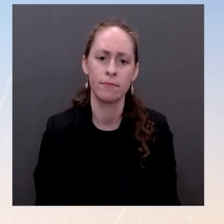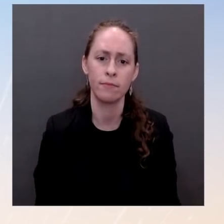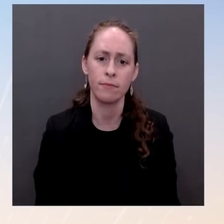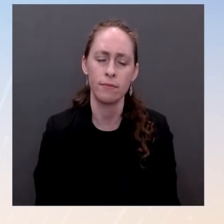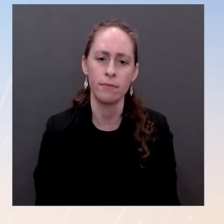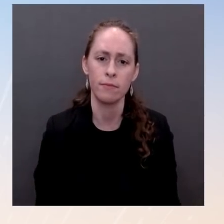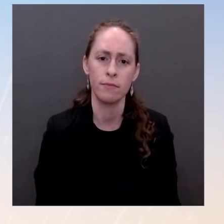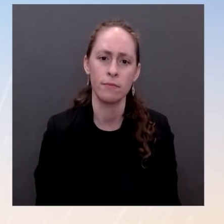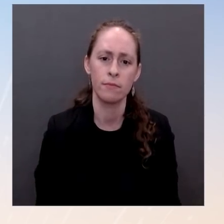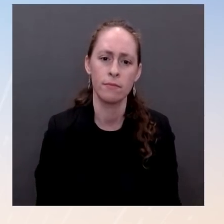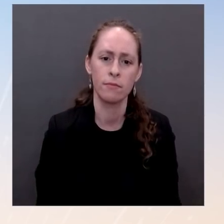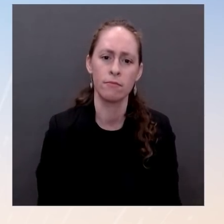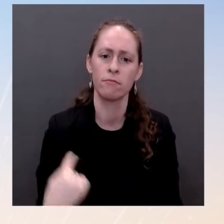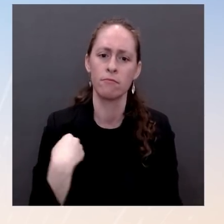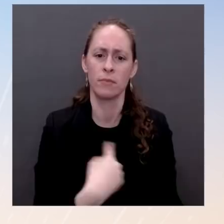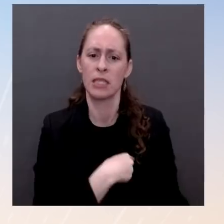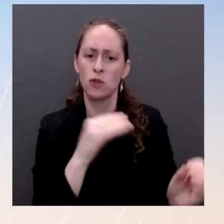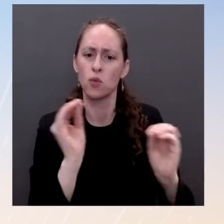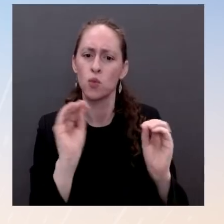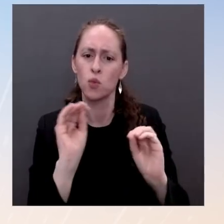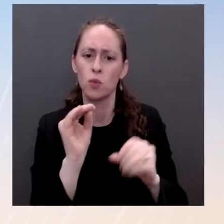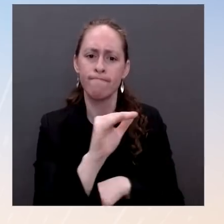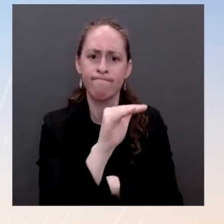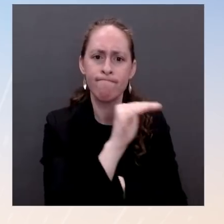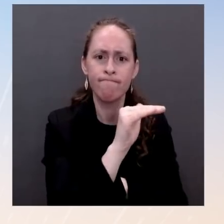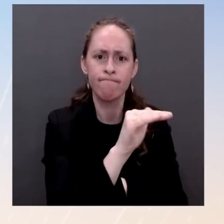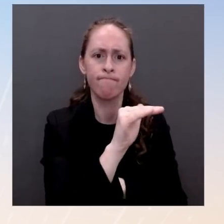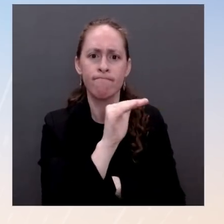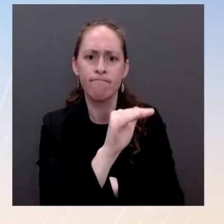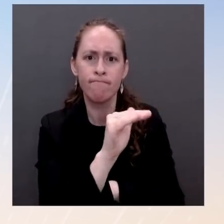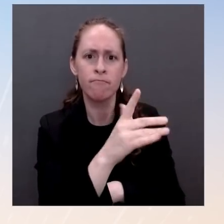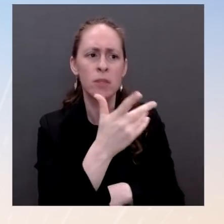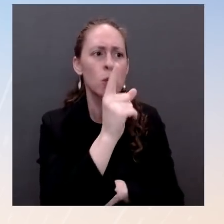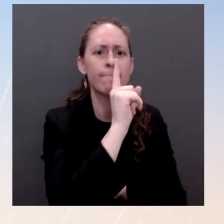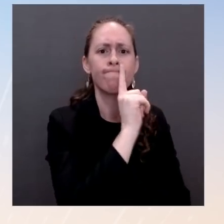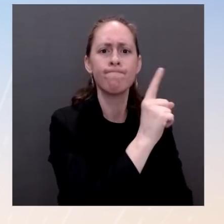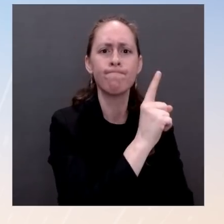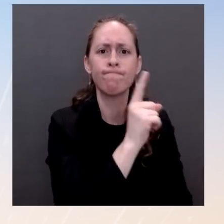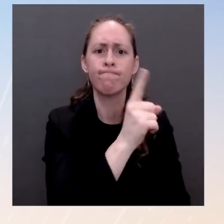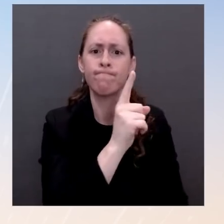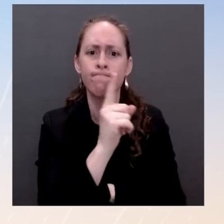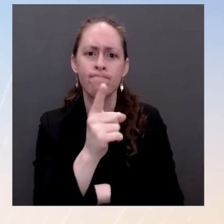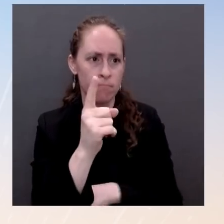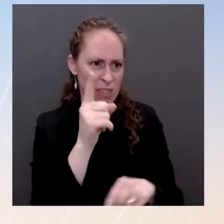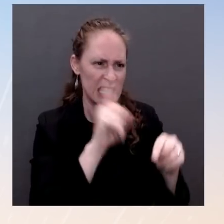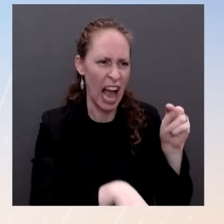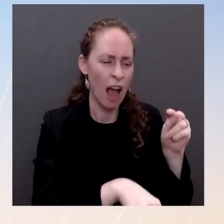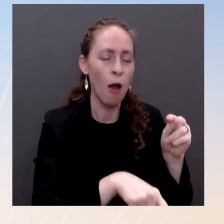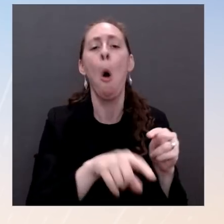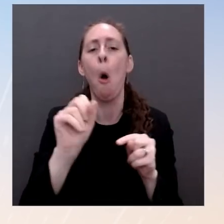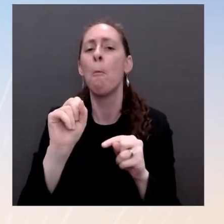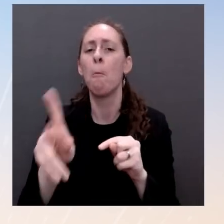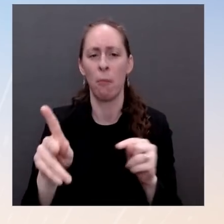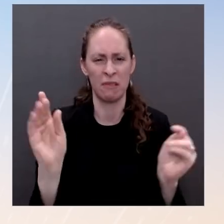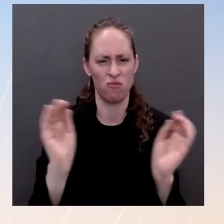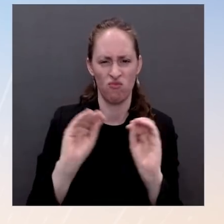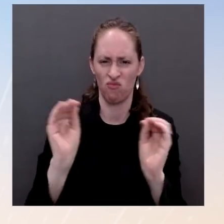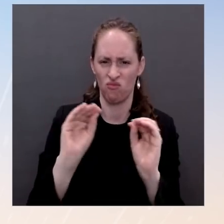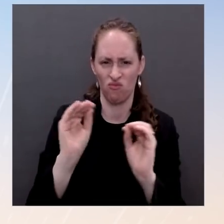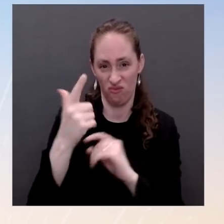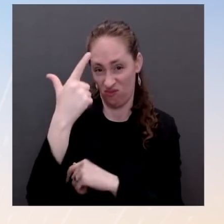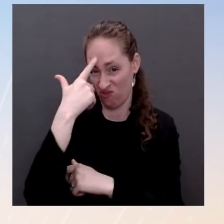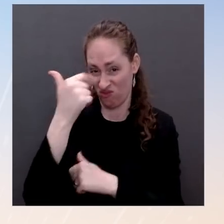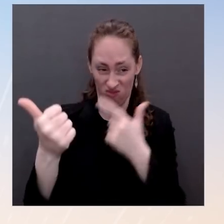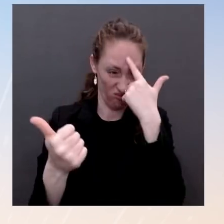not join an alliance, that it is nations have the right to sovereignty and territorial integrity, and that's a choice for them to